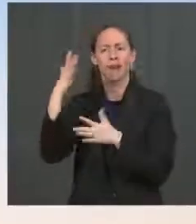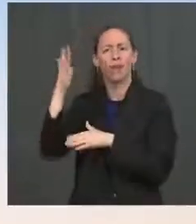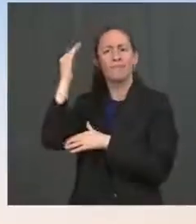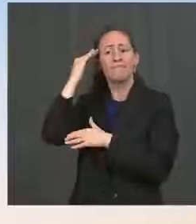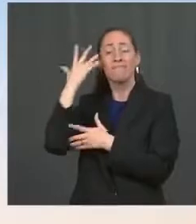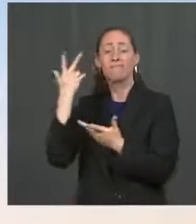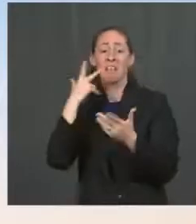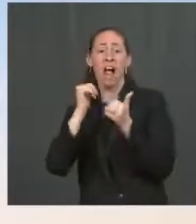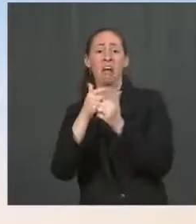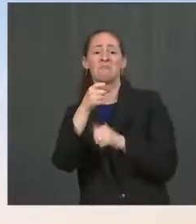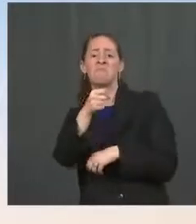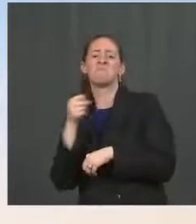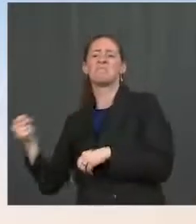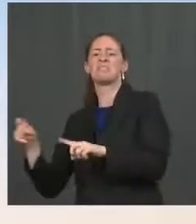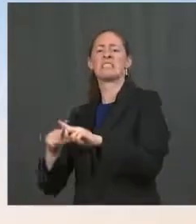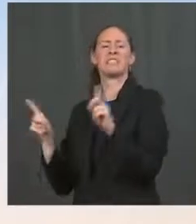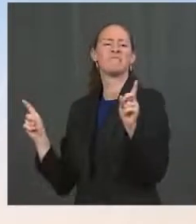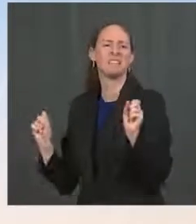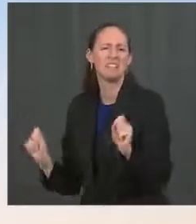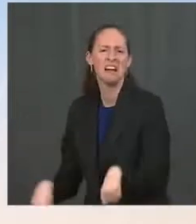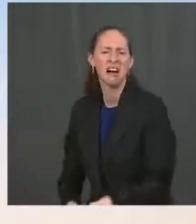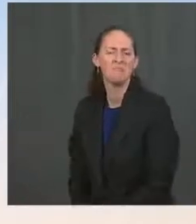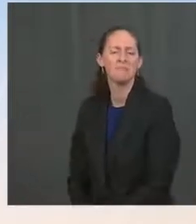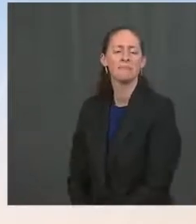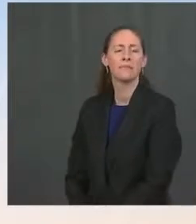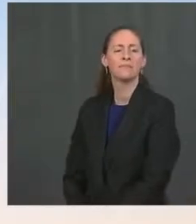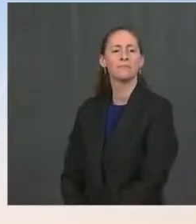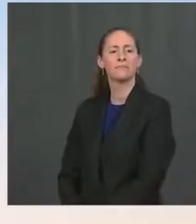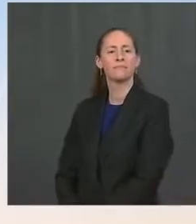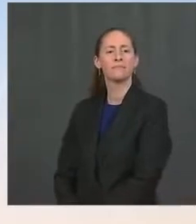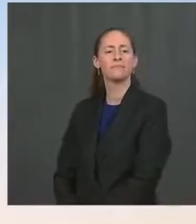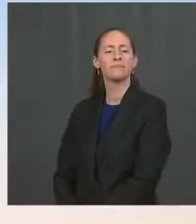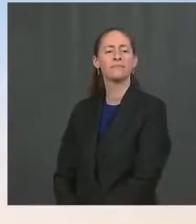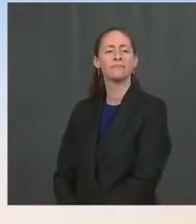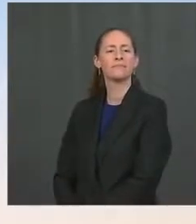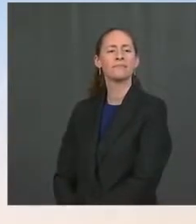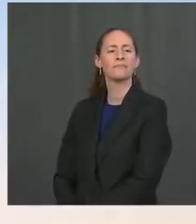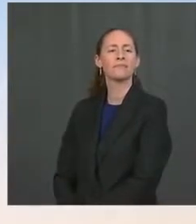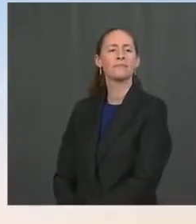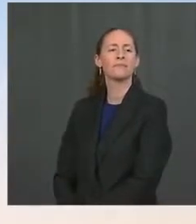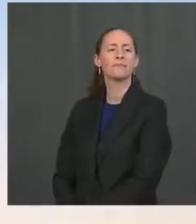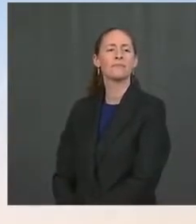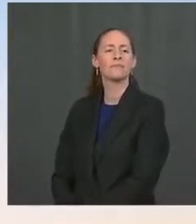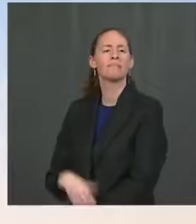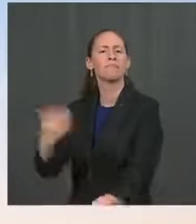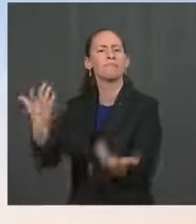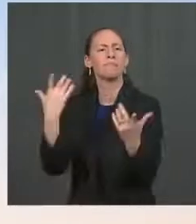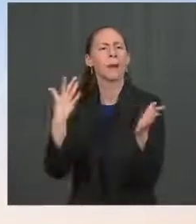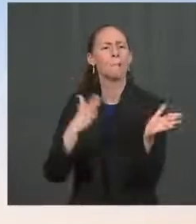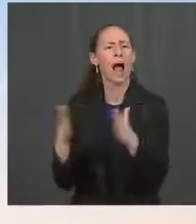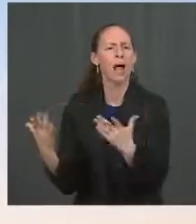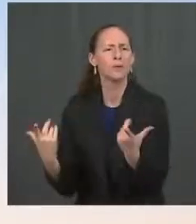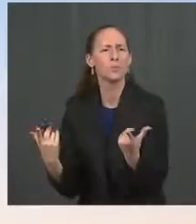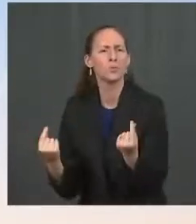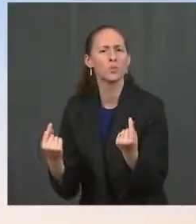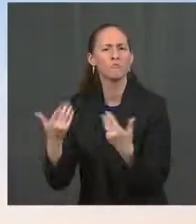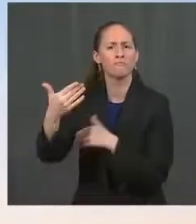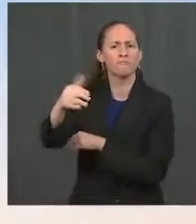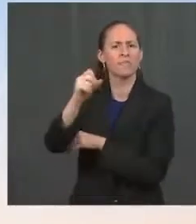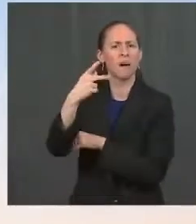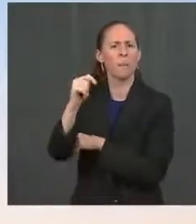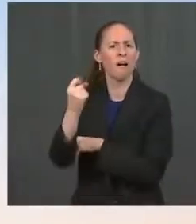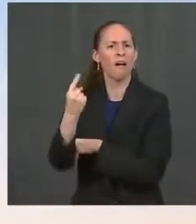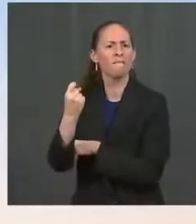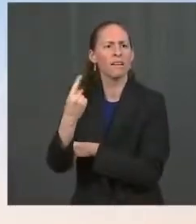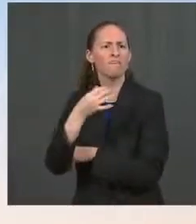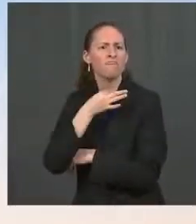through quickly what President Biden is doing on September 11th? Sure. I know we've done an announcement or put out an advisory on that, but let